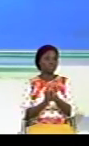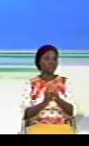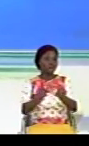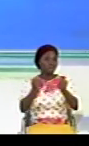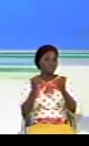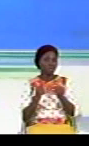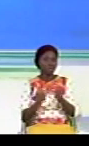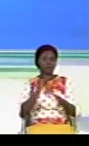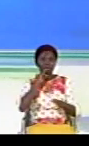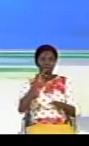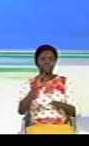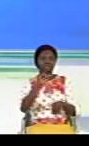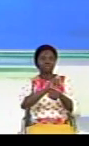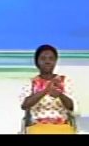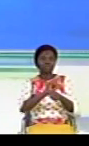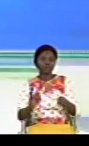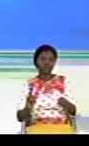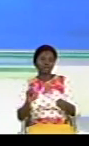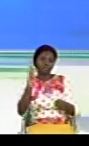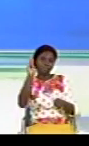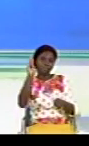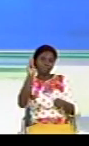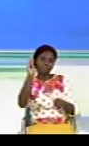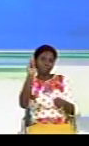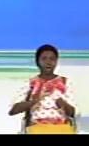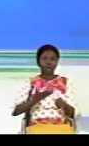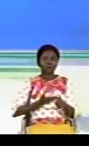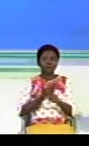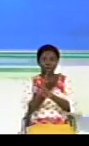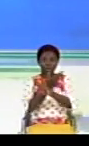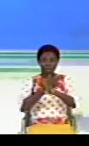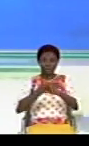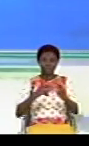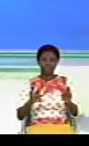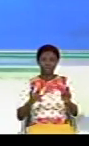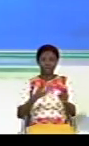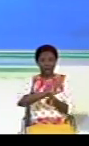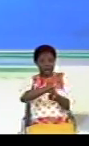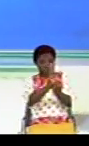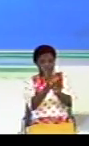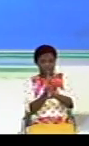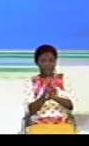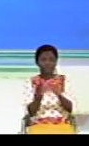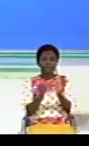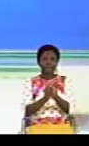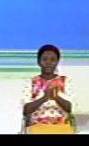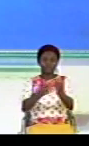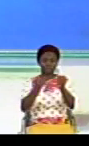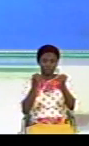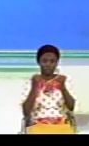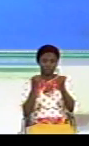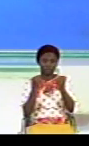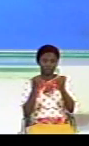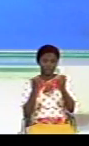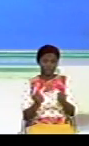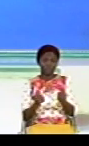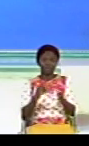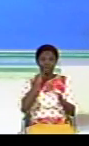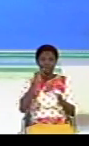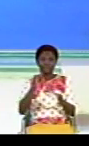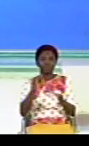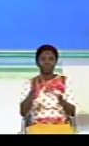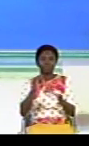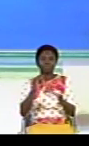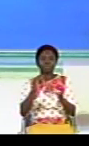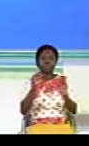by our repentance. That arm is activated by our relationship.